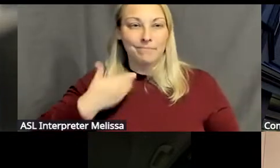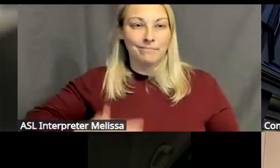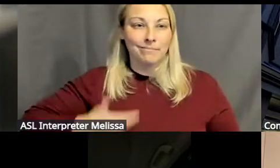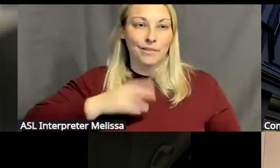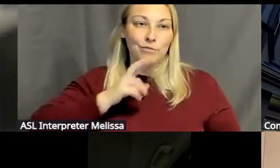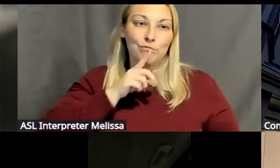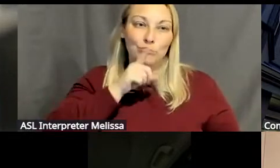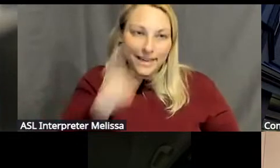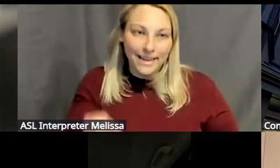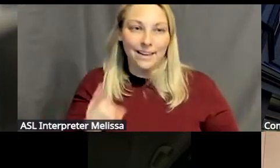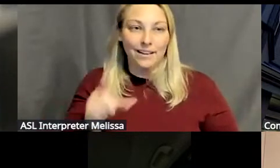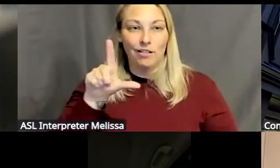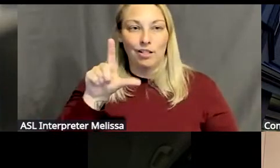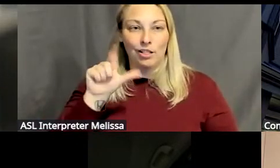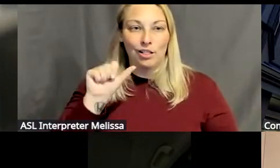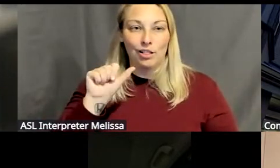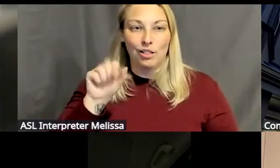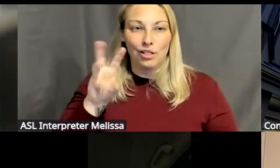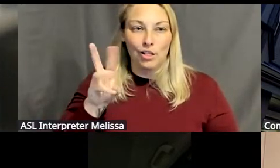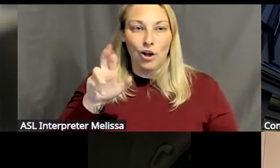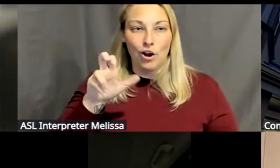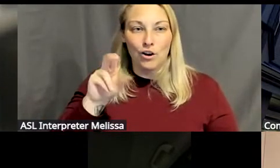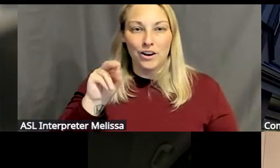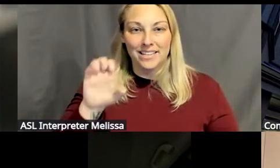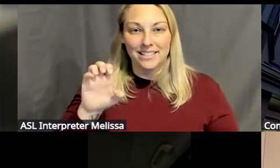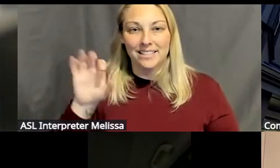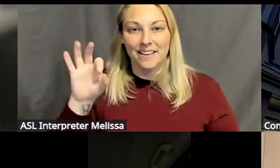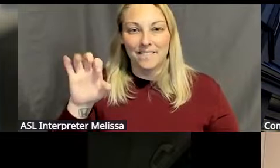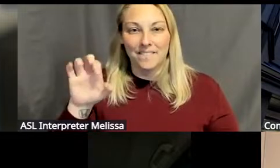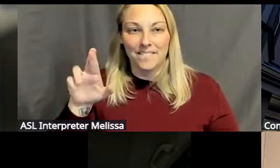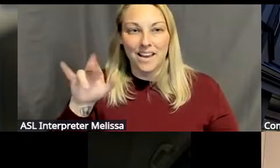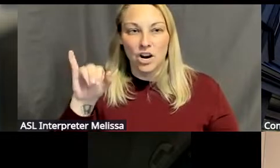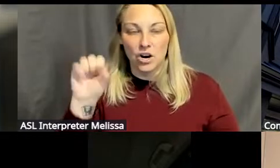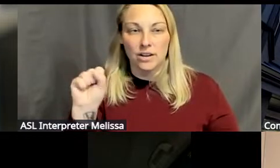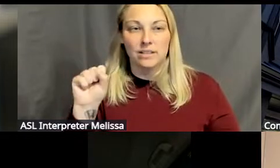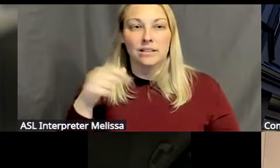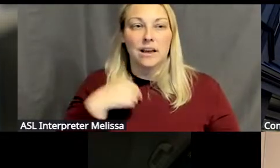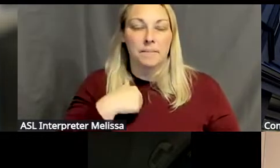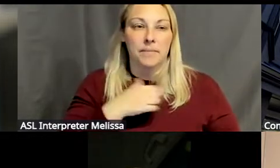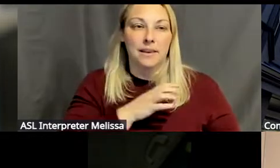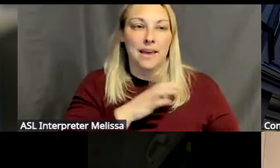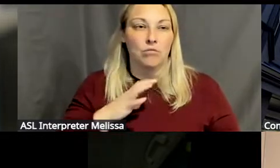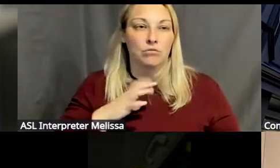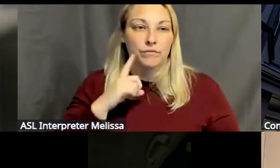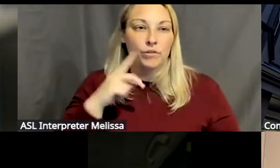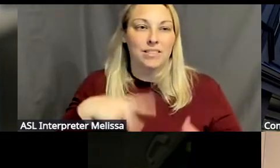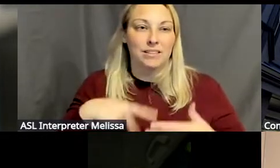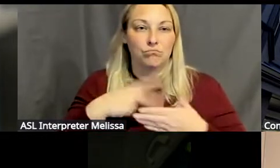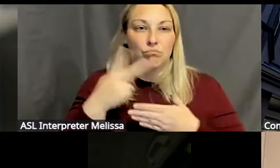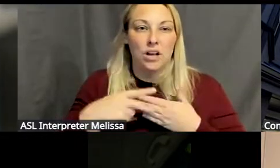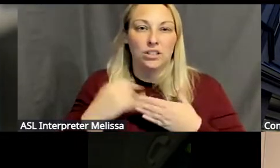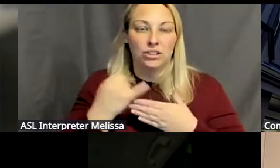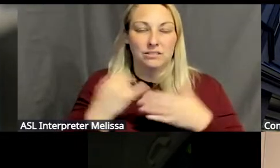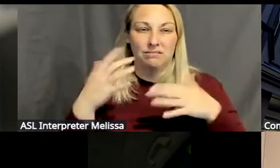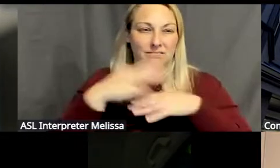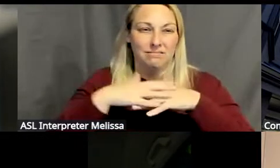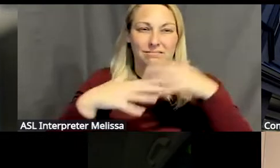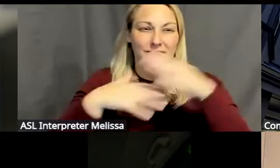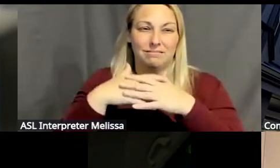use counsel with Goulston and Stores. We're the land use counsel for this project. We filed a BZA